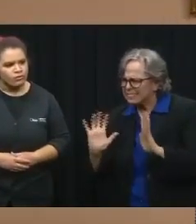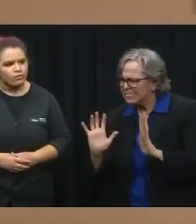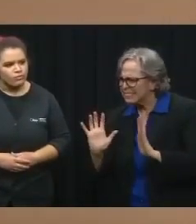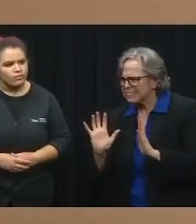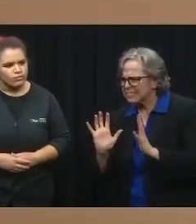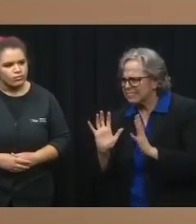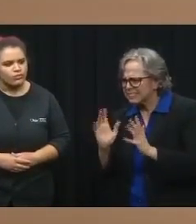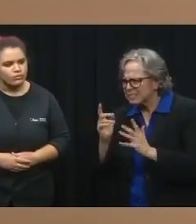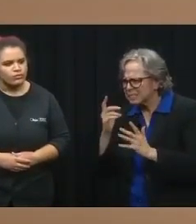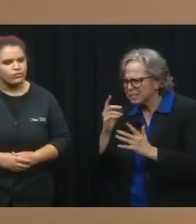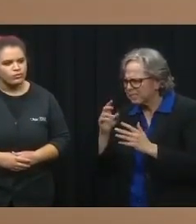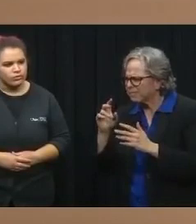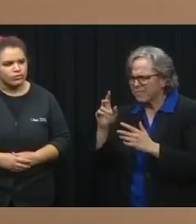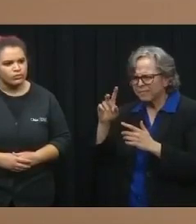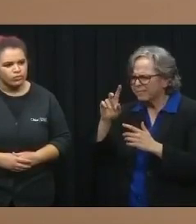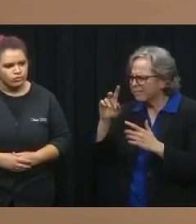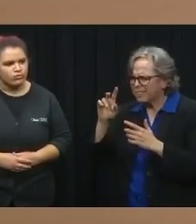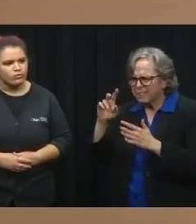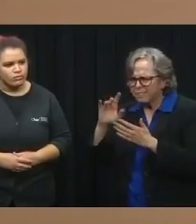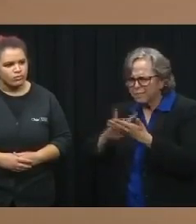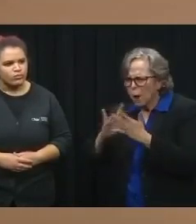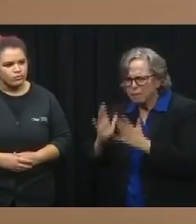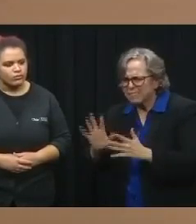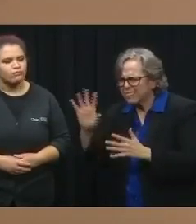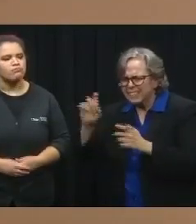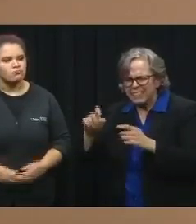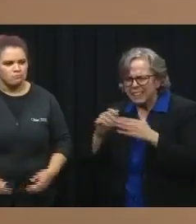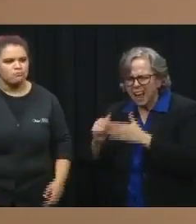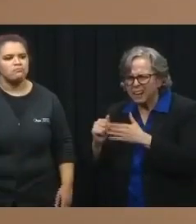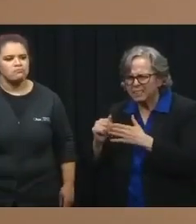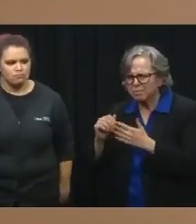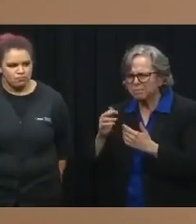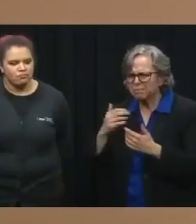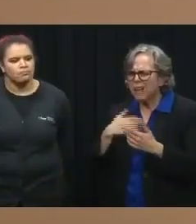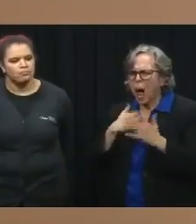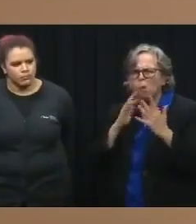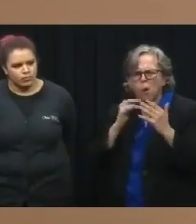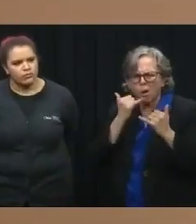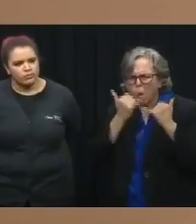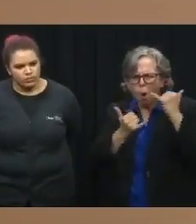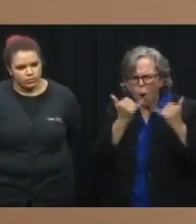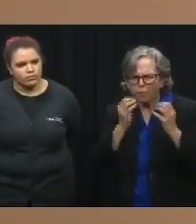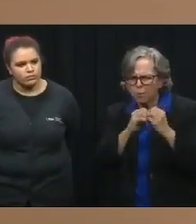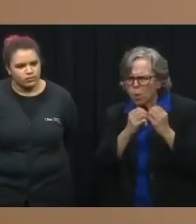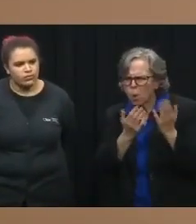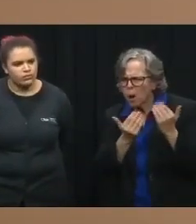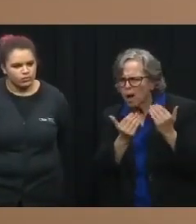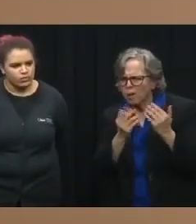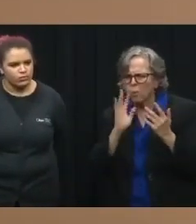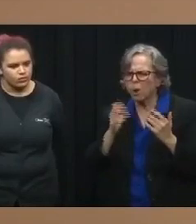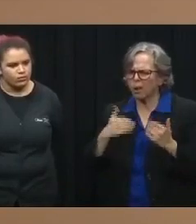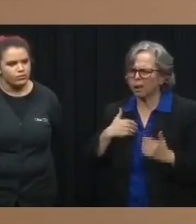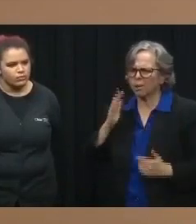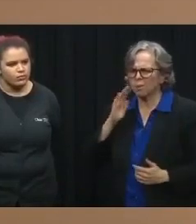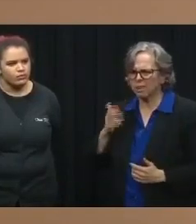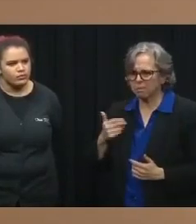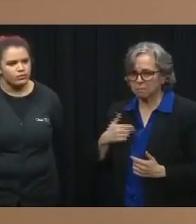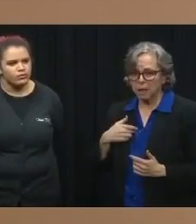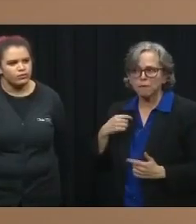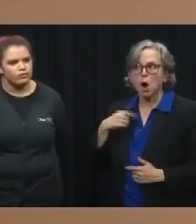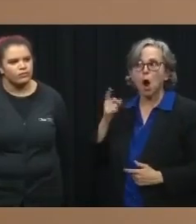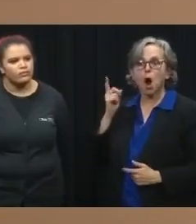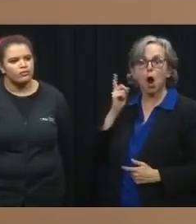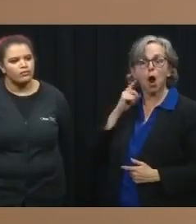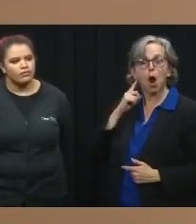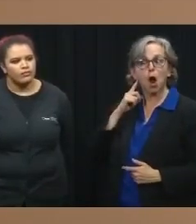will reach out and talk to them more directly. I've heard, at least in a little bit of ear to the ground, I know there